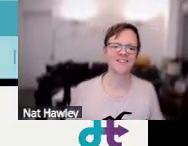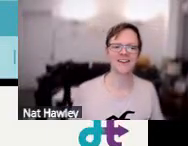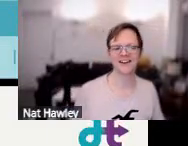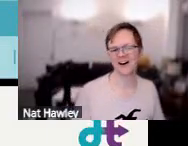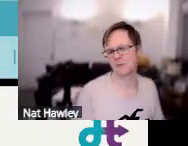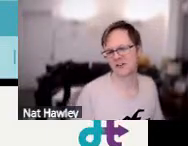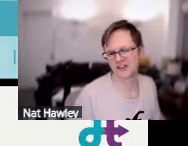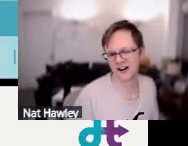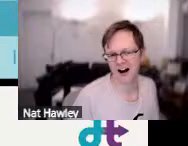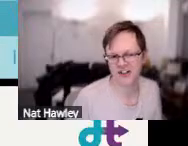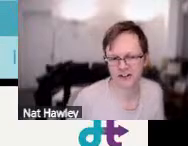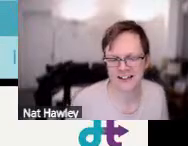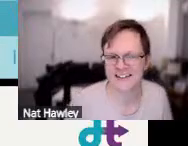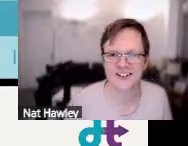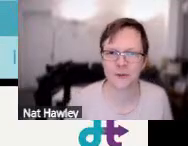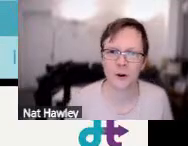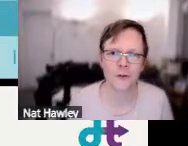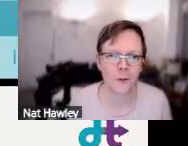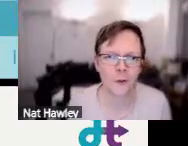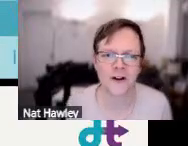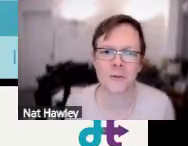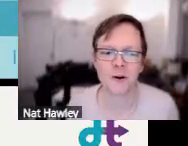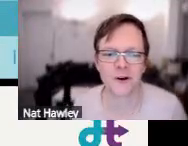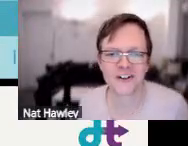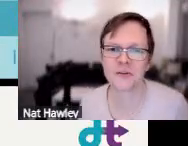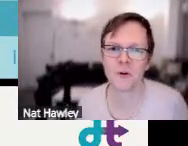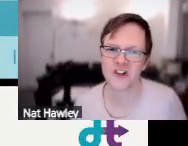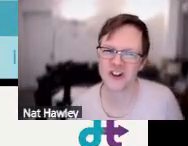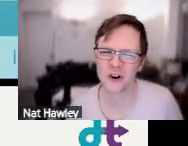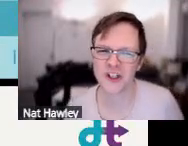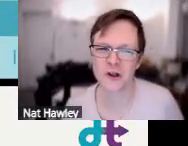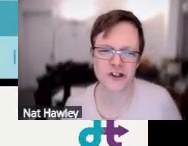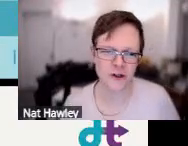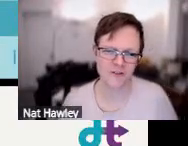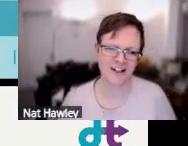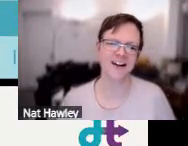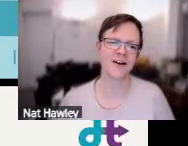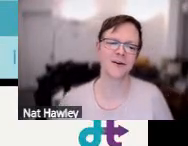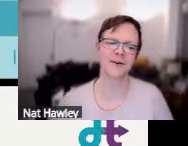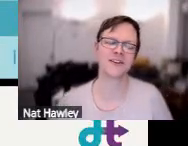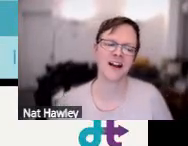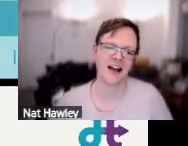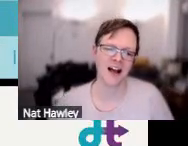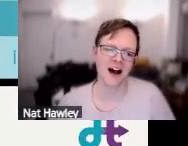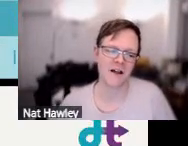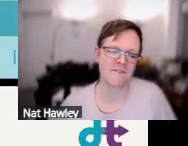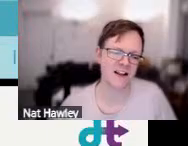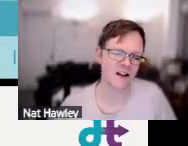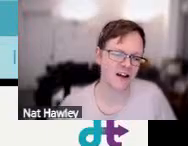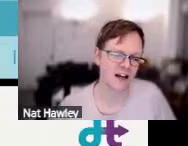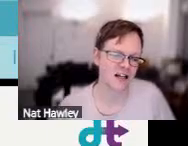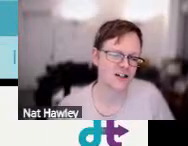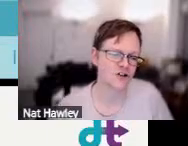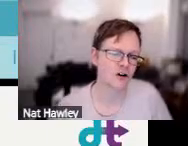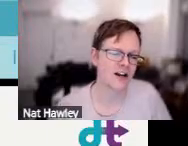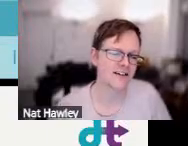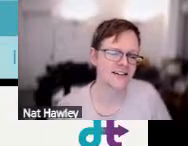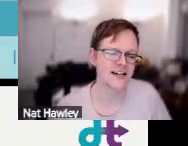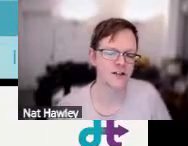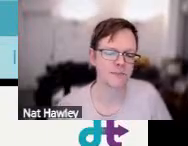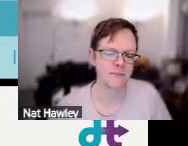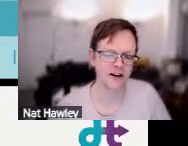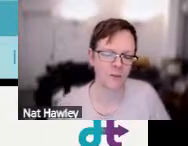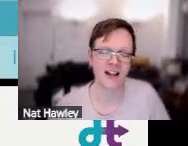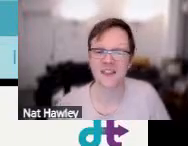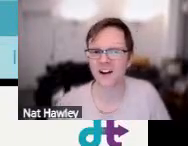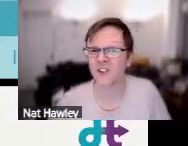honestly, I think I just listened to a lot of audiobooks, watched a lot of YouTube videos. I think trying to